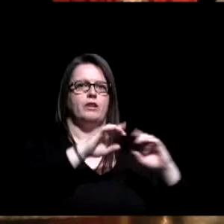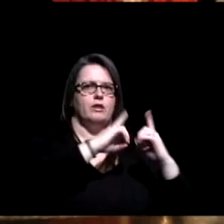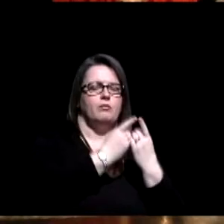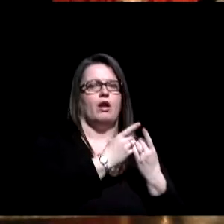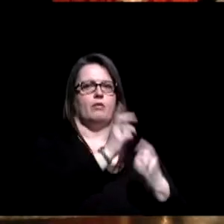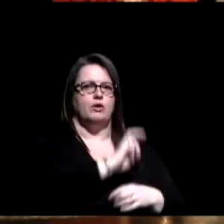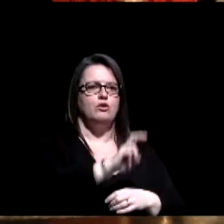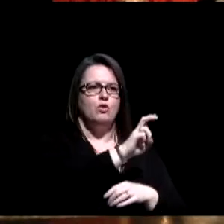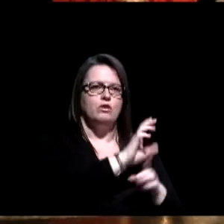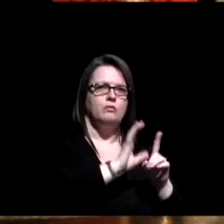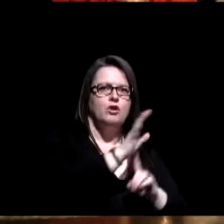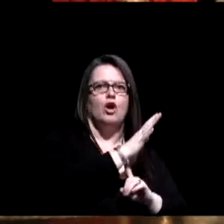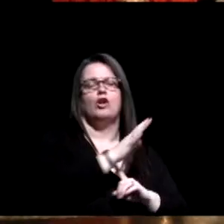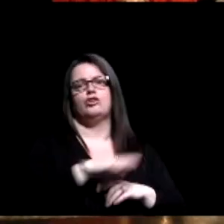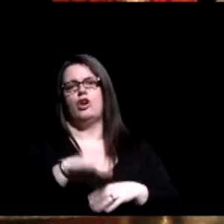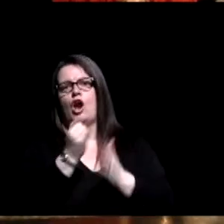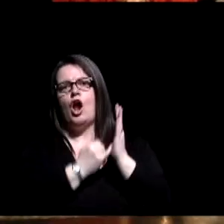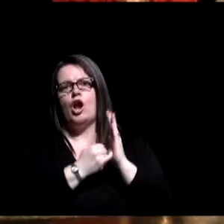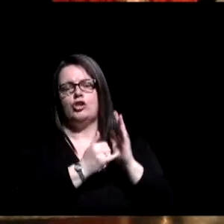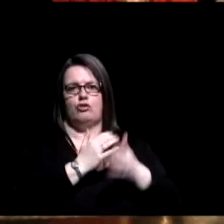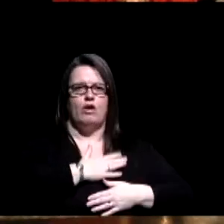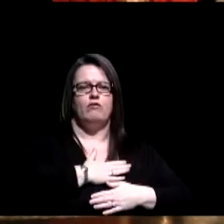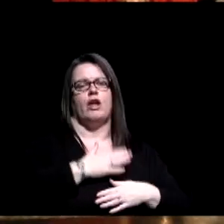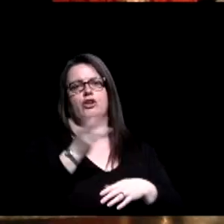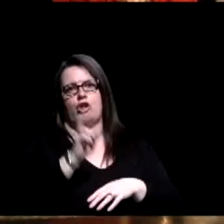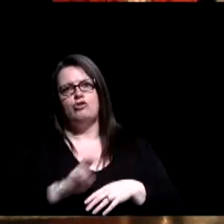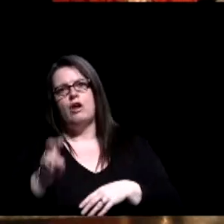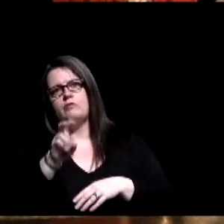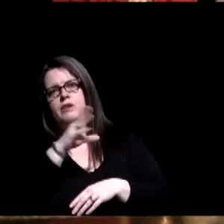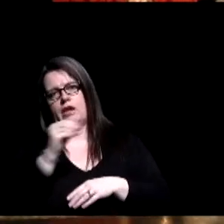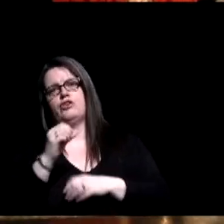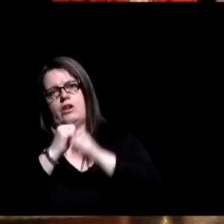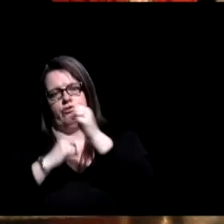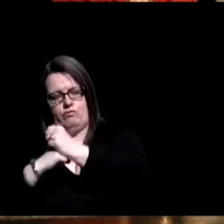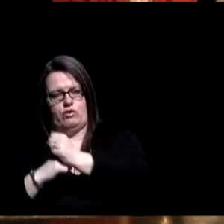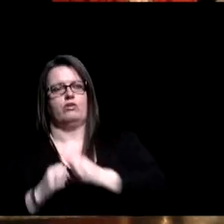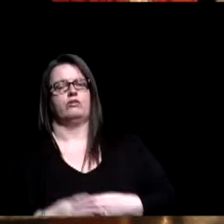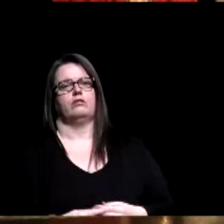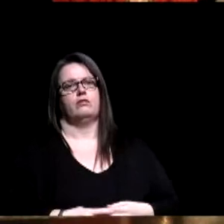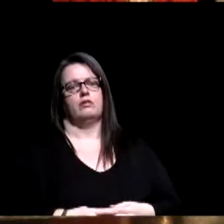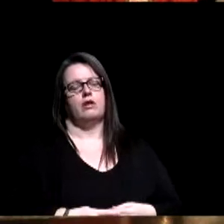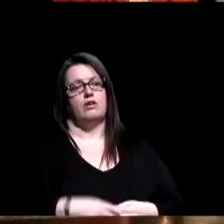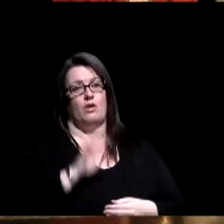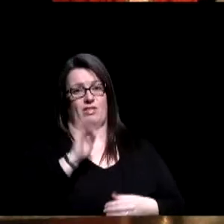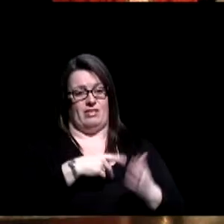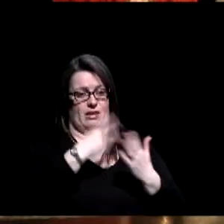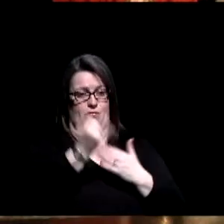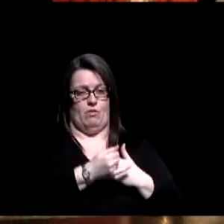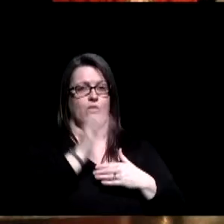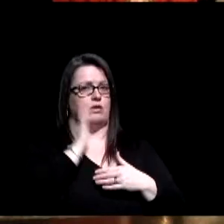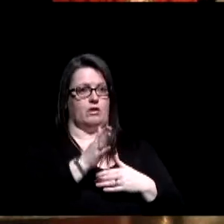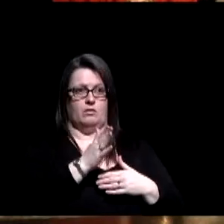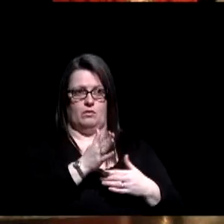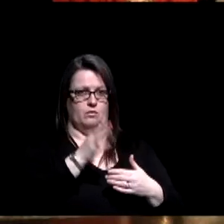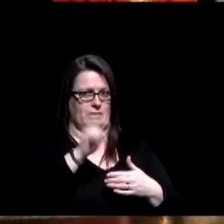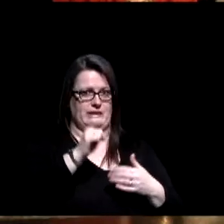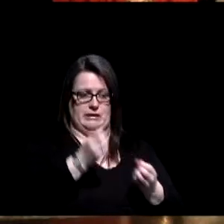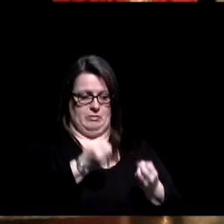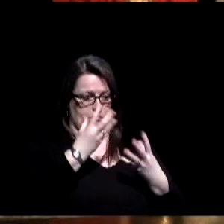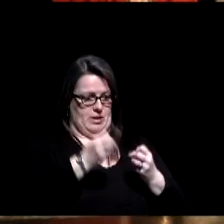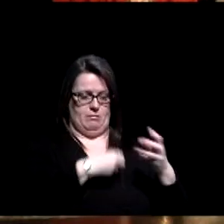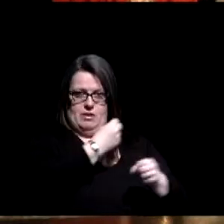and Recreation, and Transportation and Infrastructure. This project would take years of research and